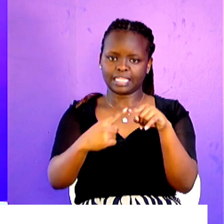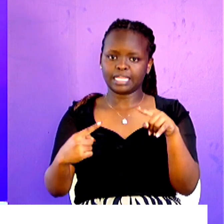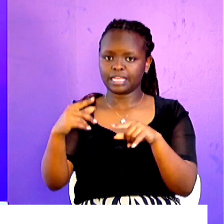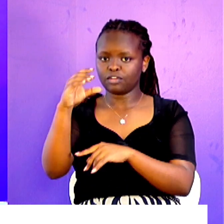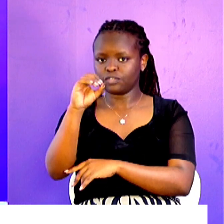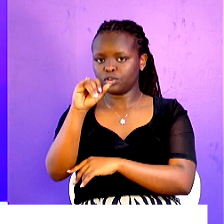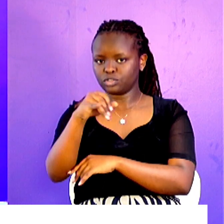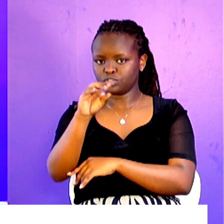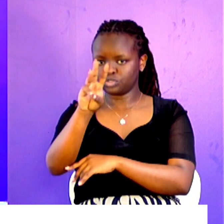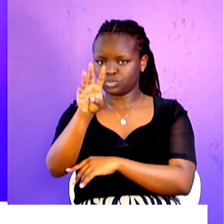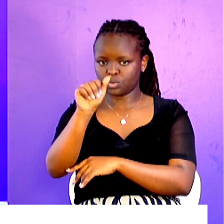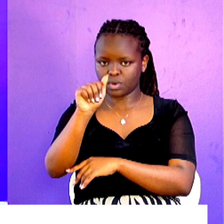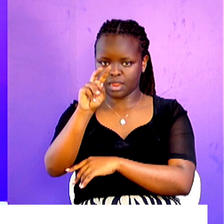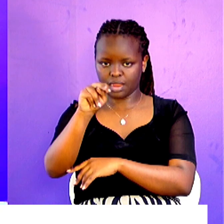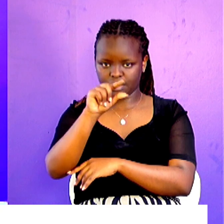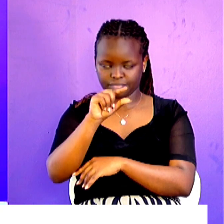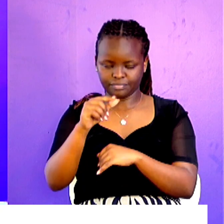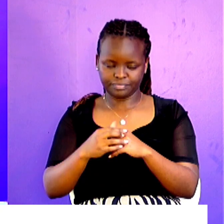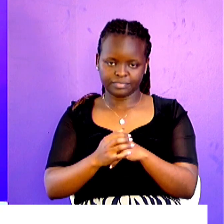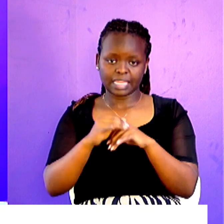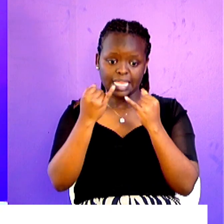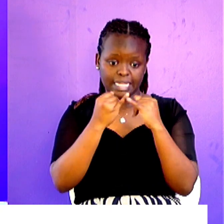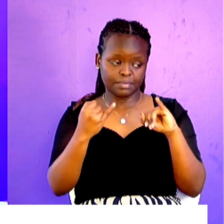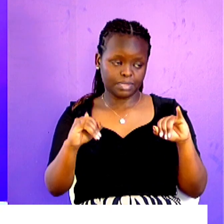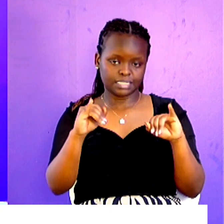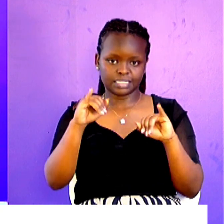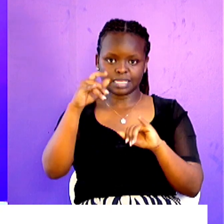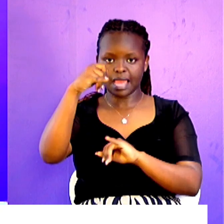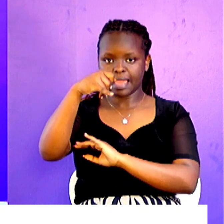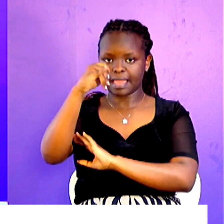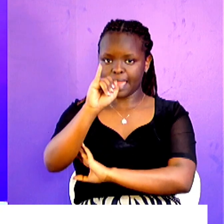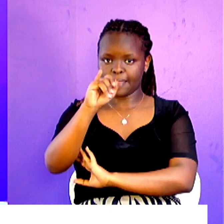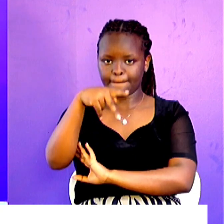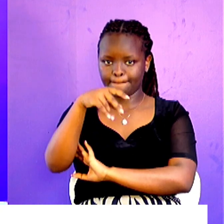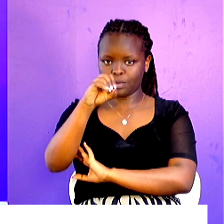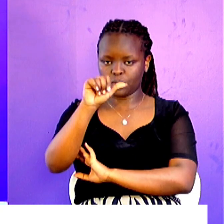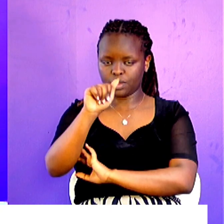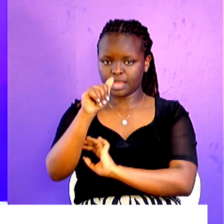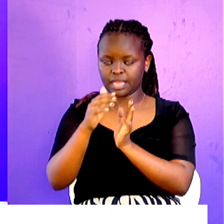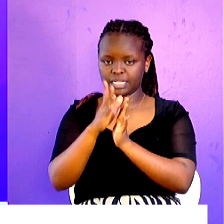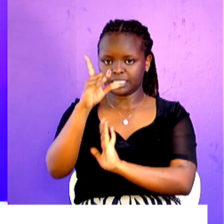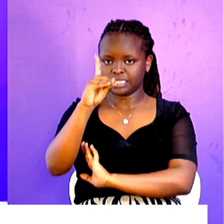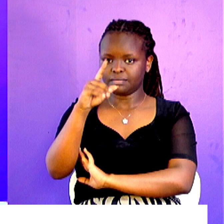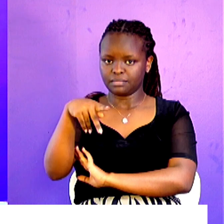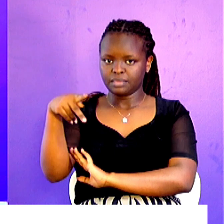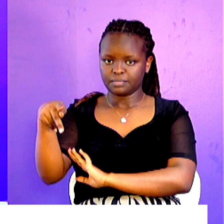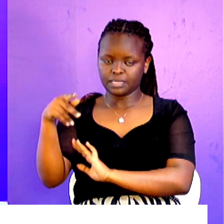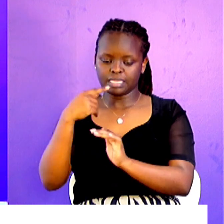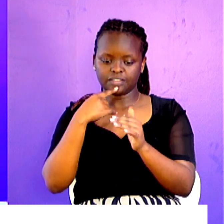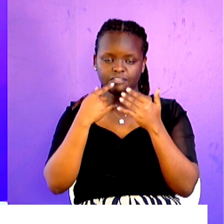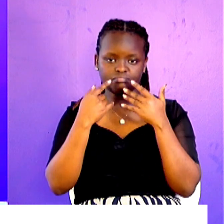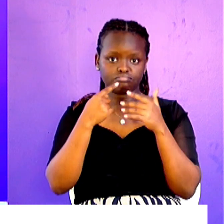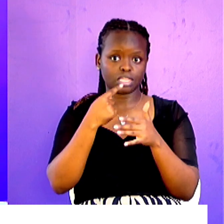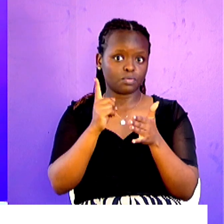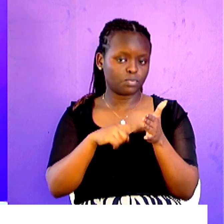that investigation by both the Independent Policing Oversight Authority, IPOA, and the DPP concluded there was no